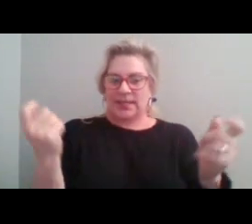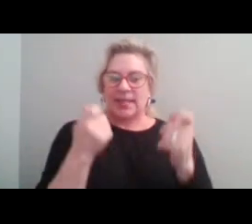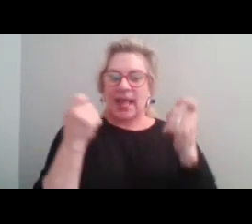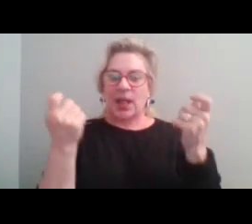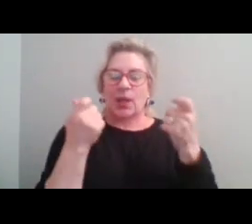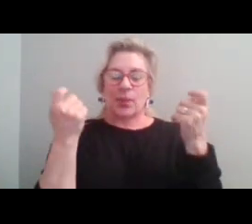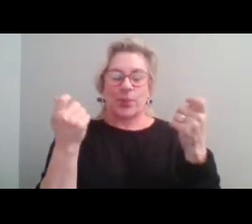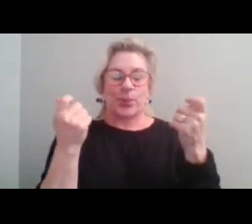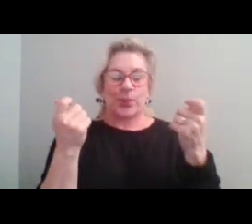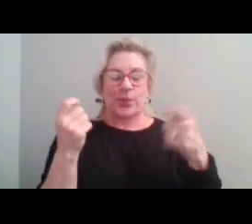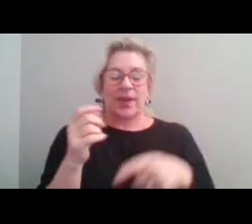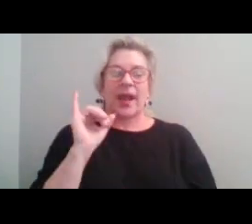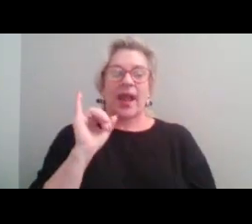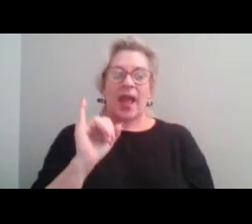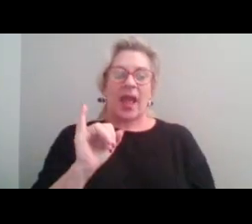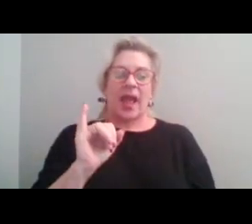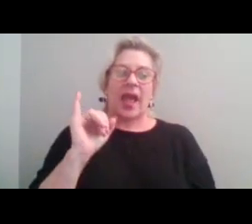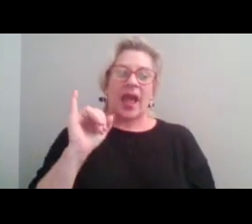of IIJA.